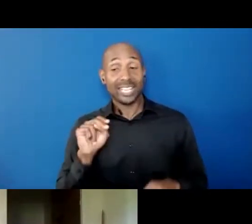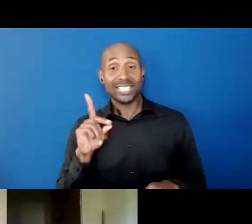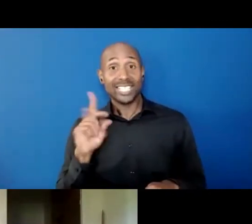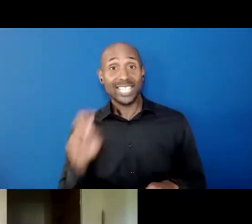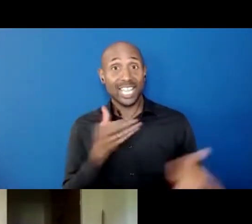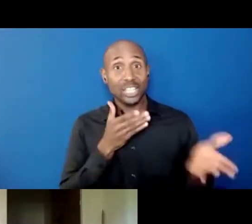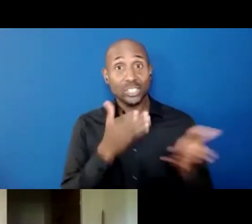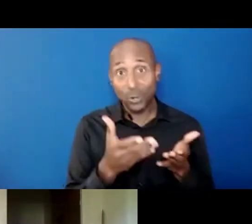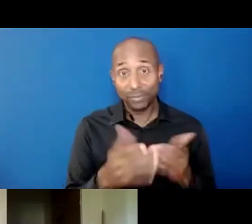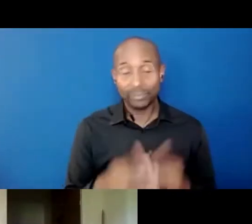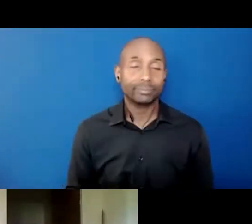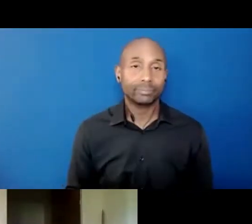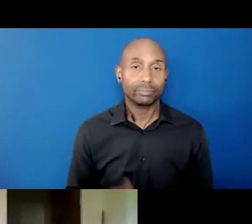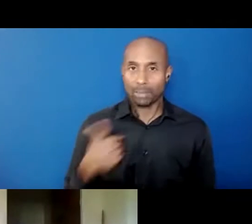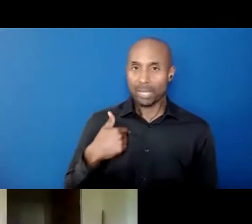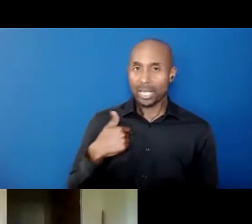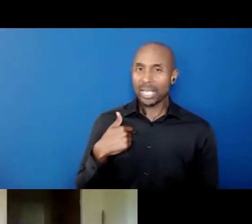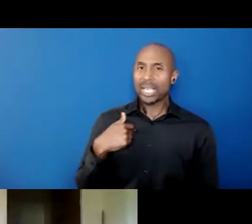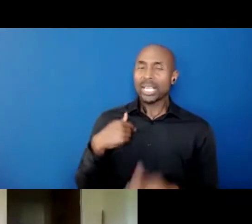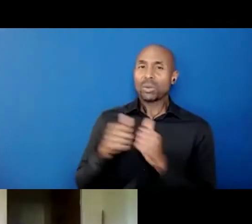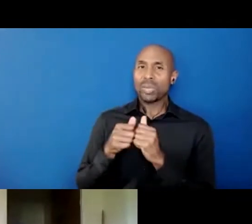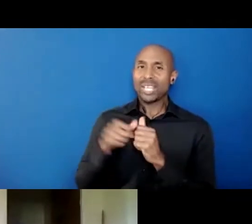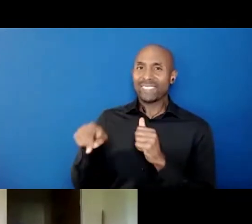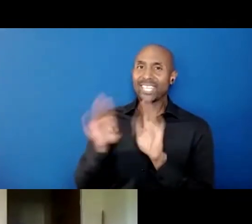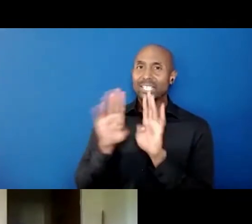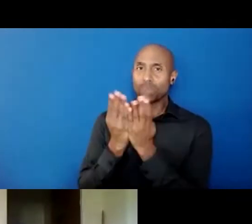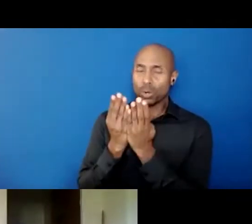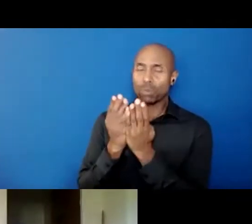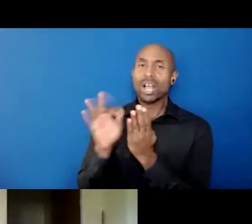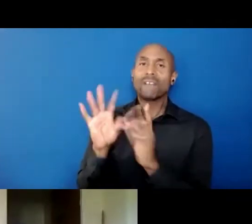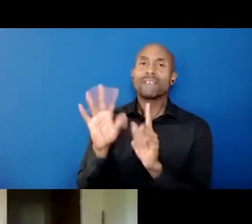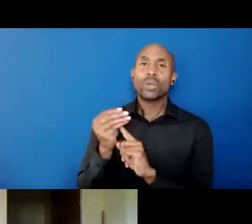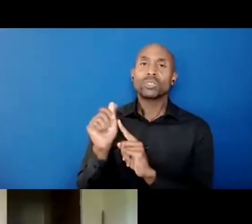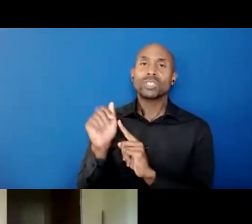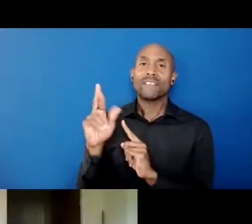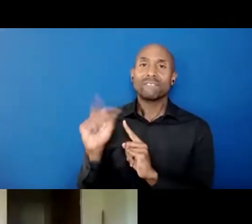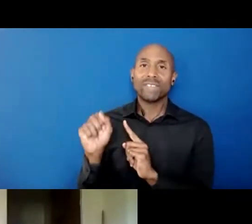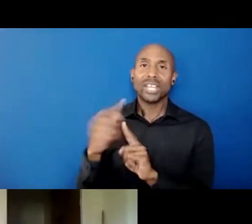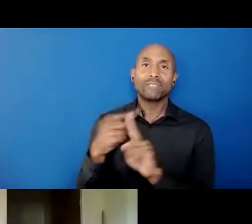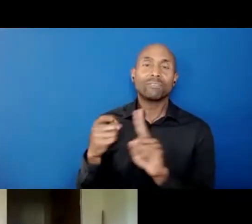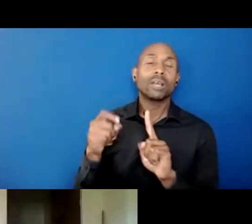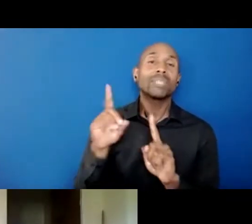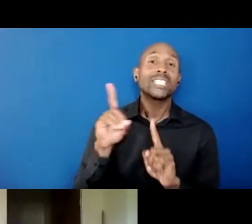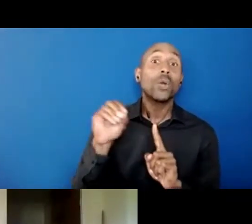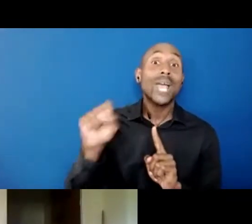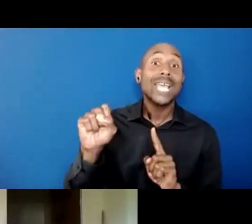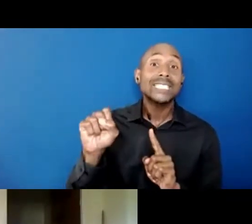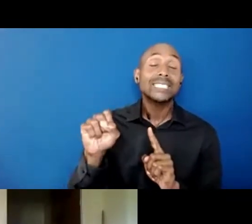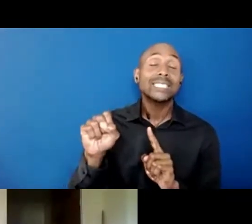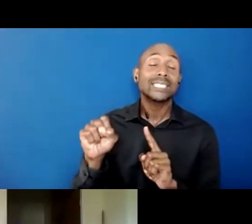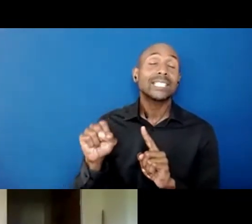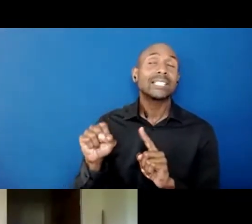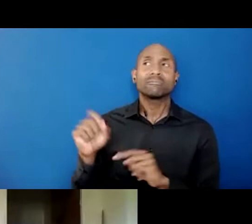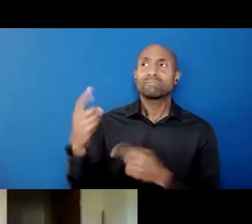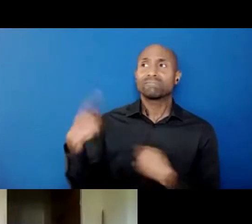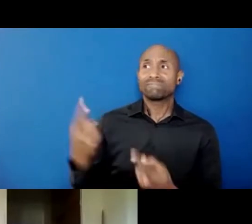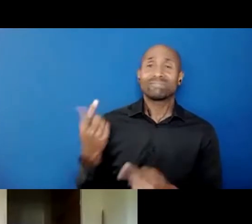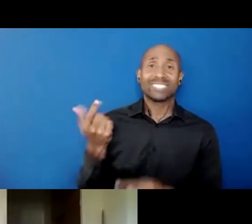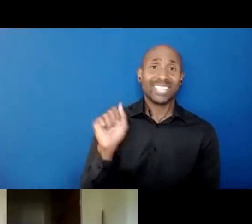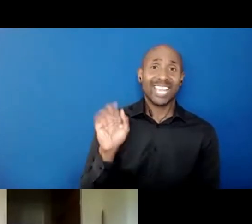Department's Bureau of Education and Cultural Affairs since 1984. Started my federal career